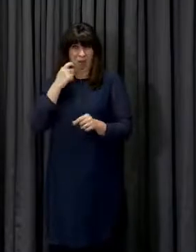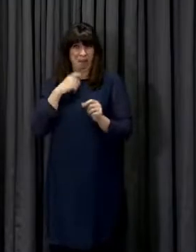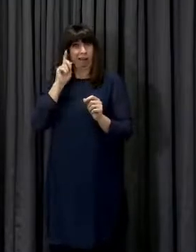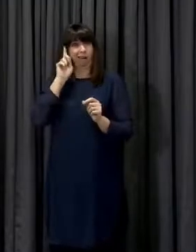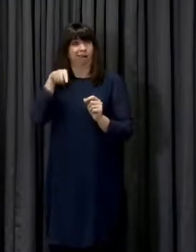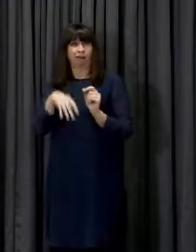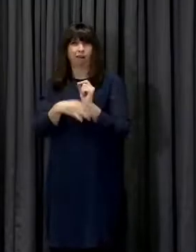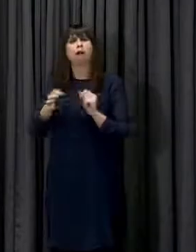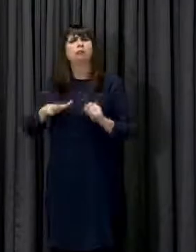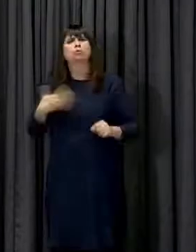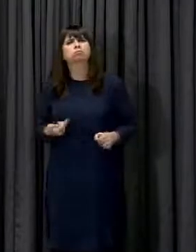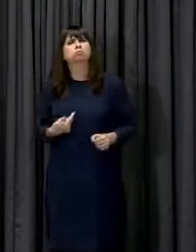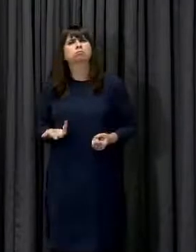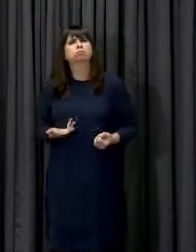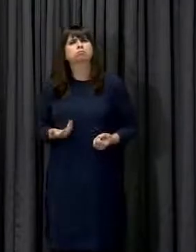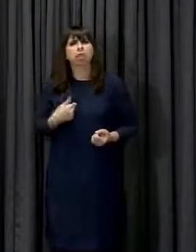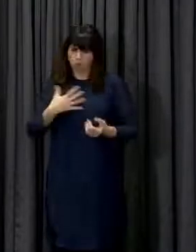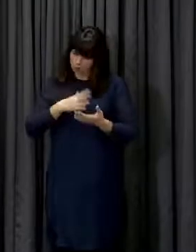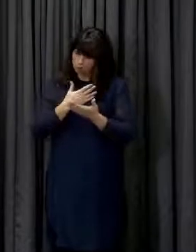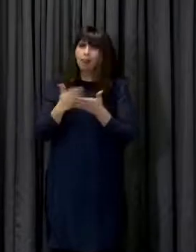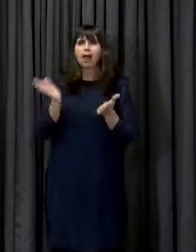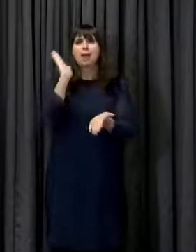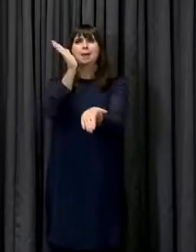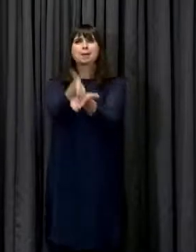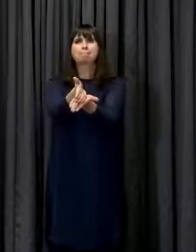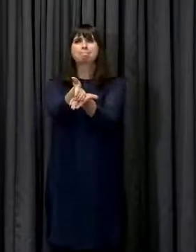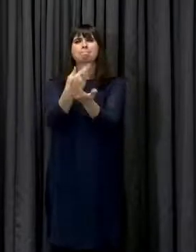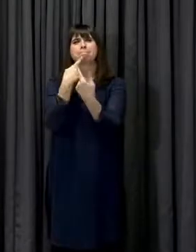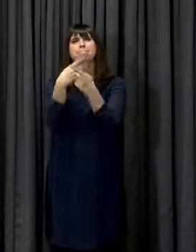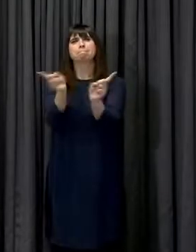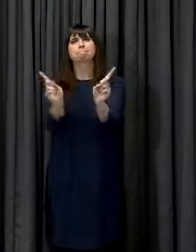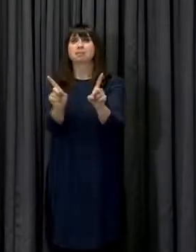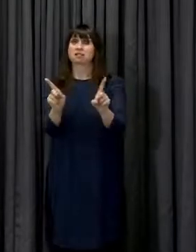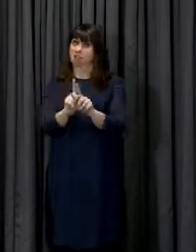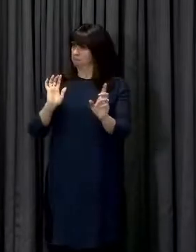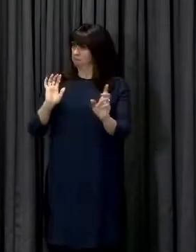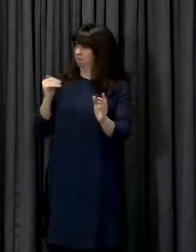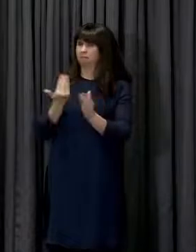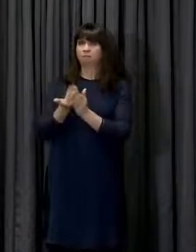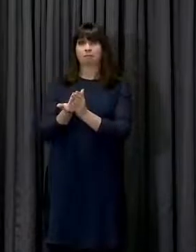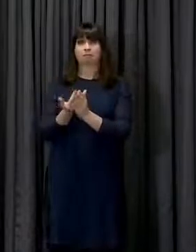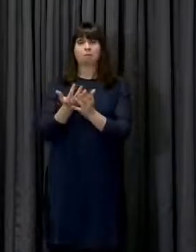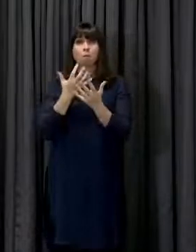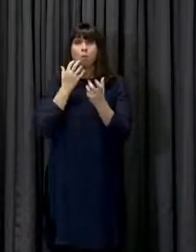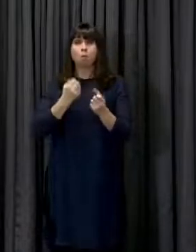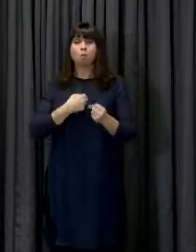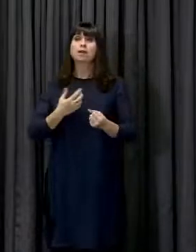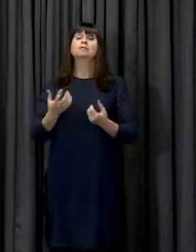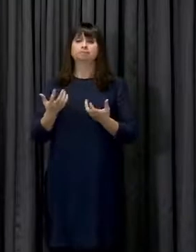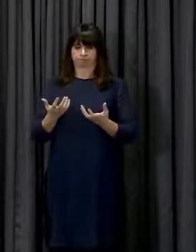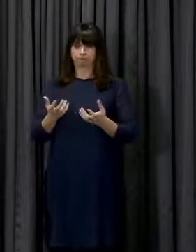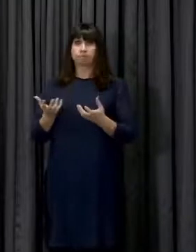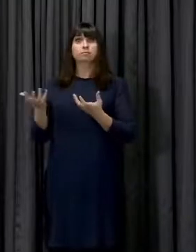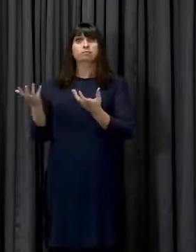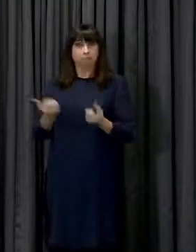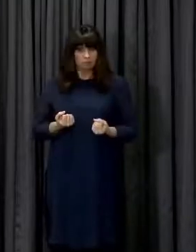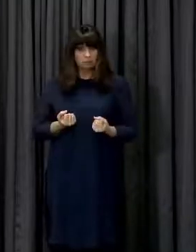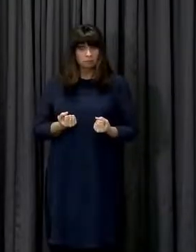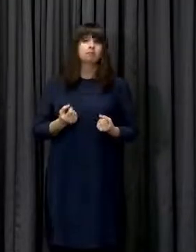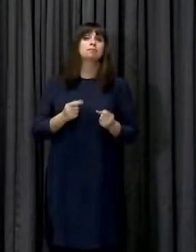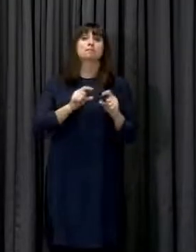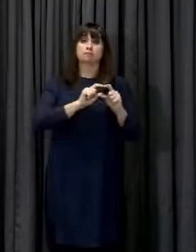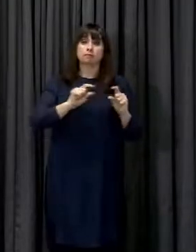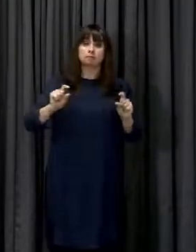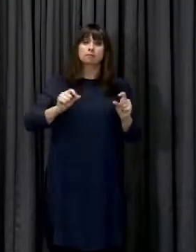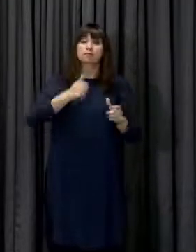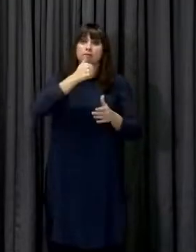in the future, we'll be completely transparent and upfront, as we have been now, about when we get them, how we'll deliver them, and what that will mean to